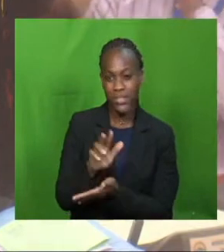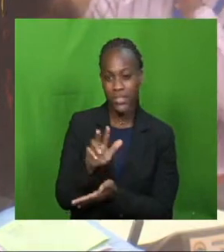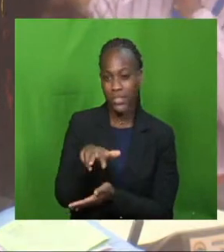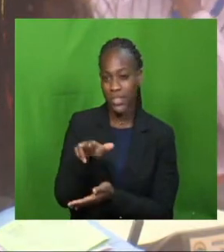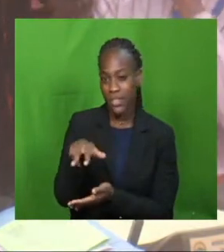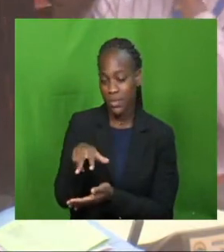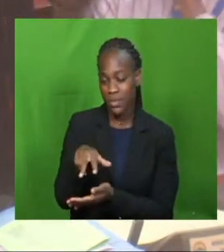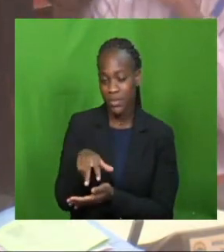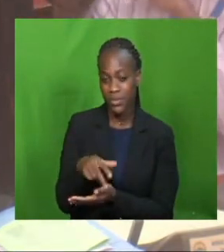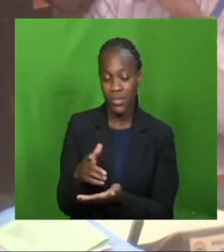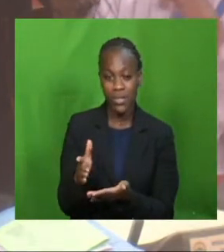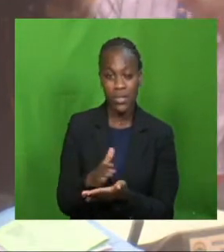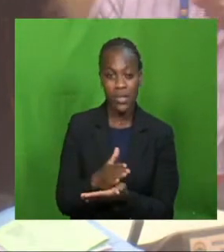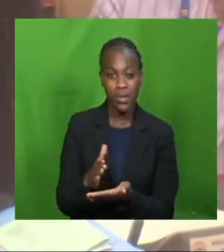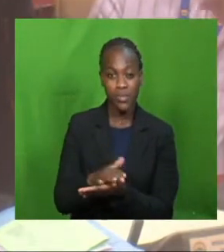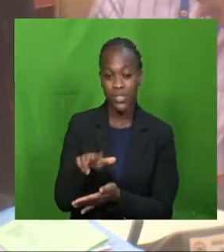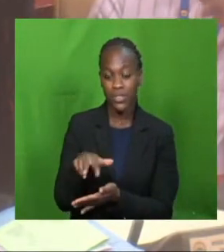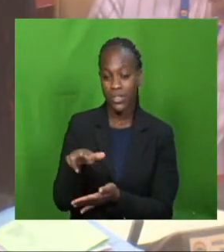Page 33.